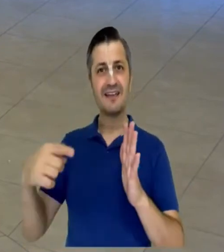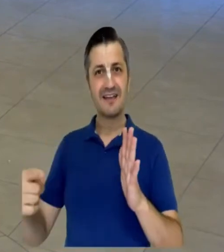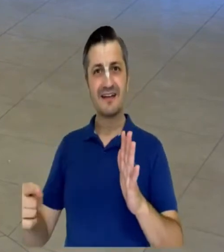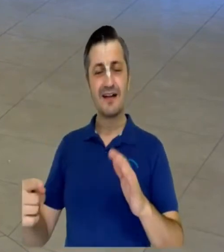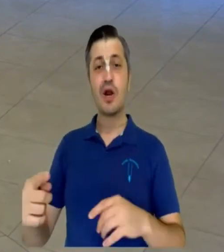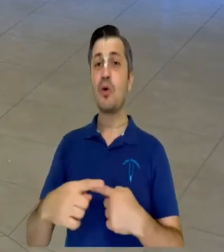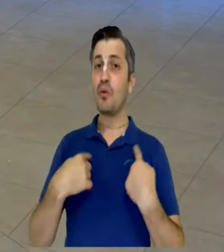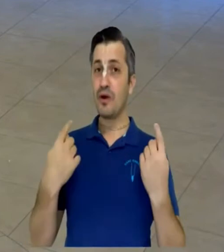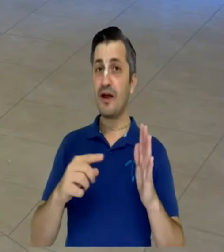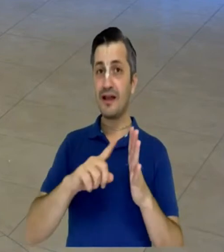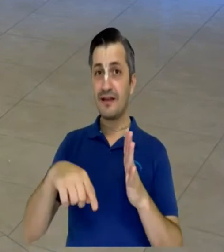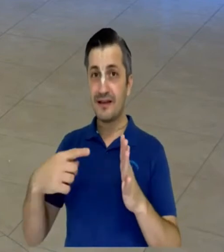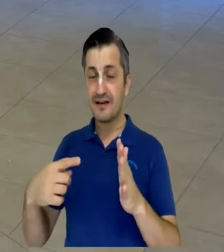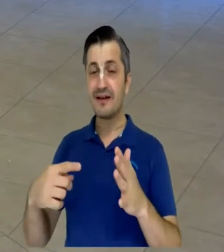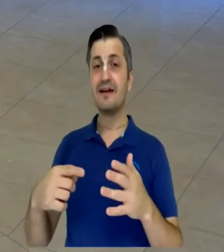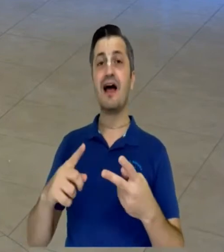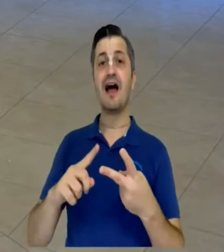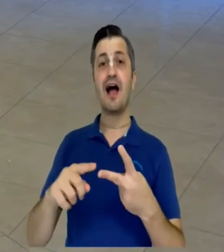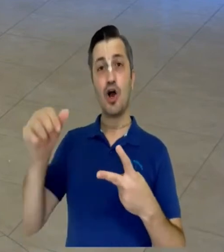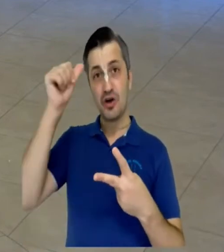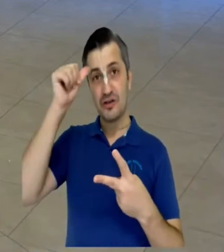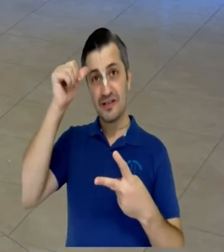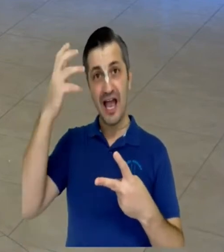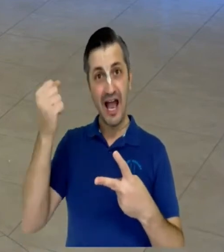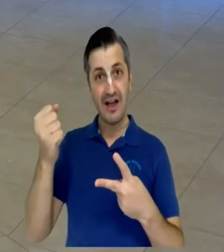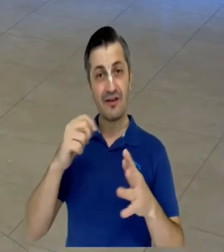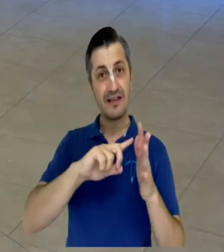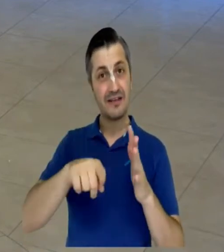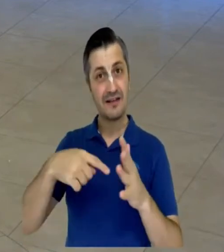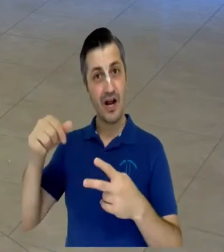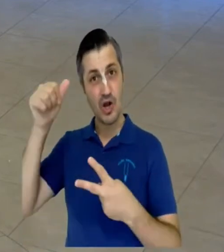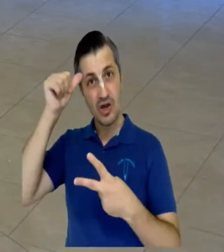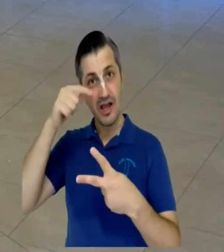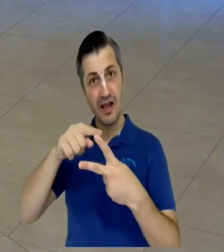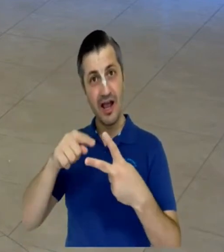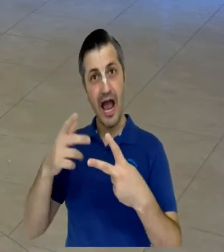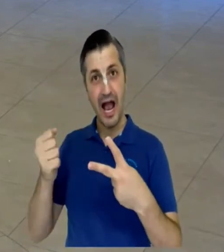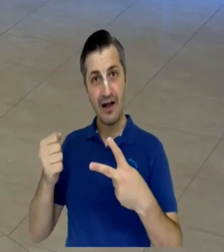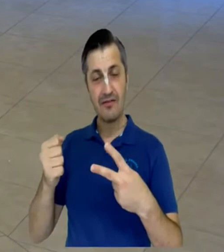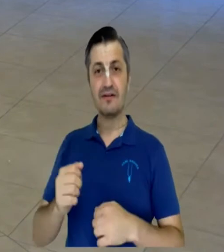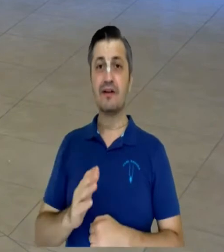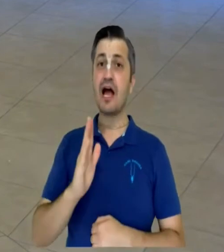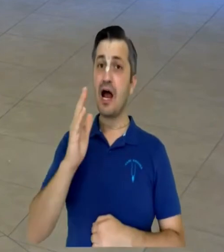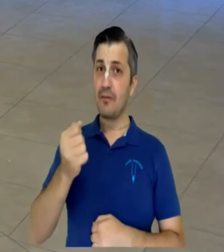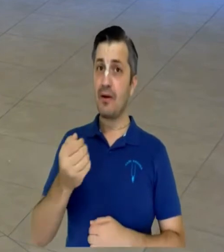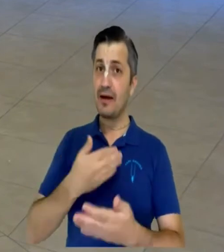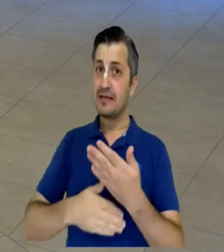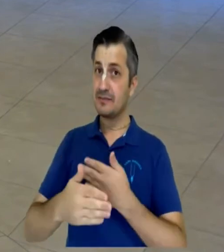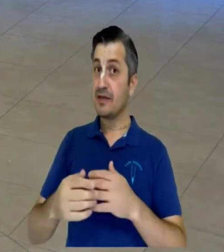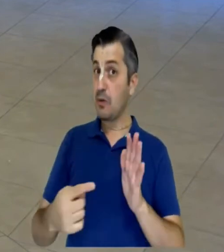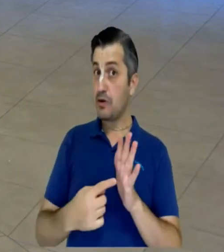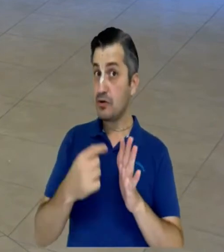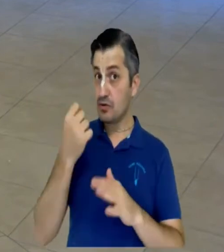and we are conscious eternally. And Srila Prabhupada here describes, this is important to understand,